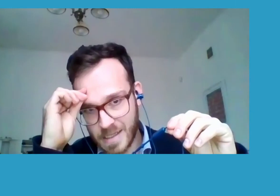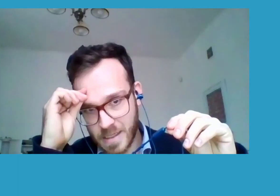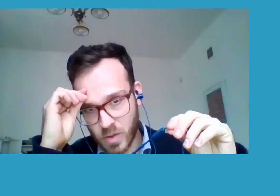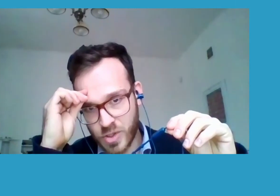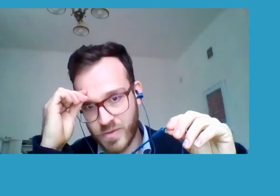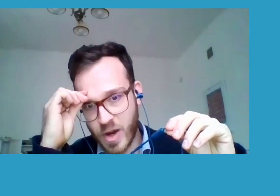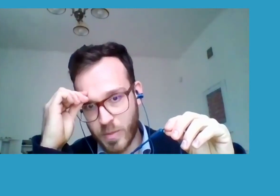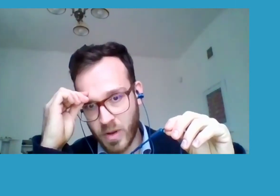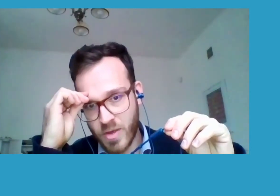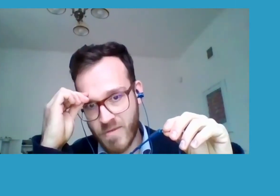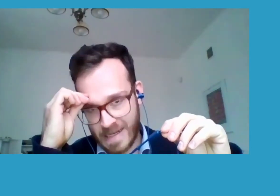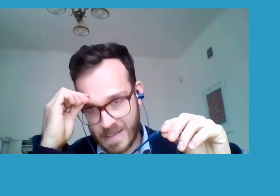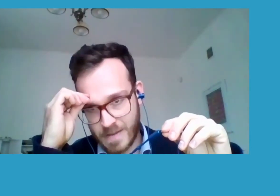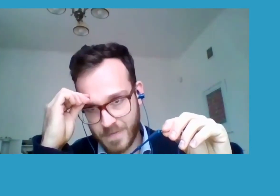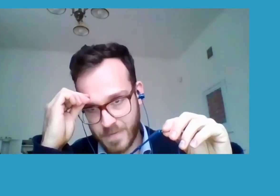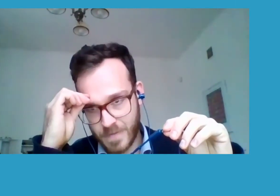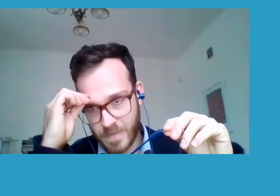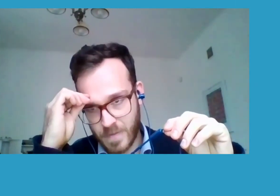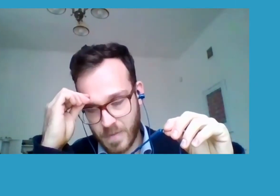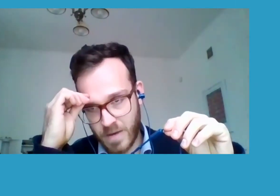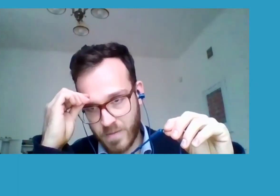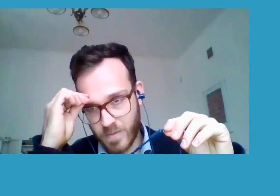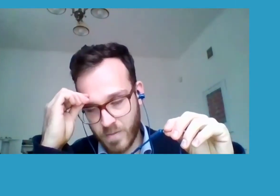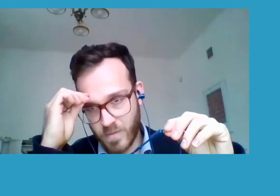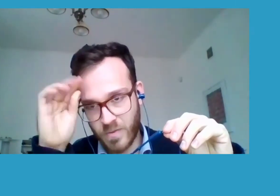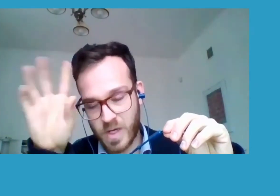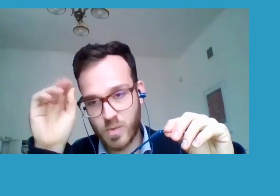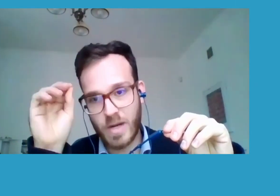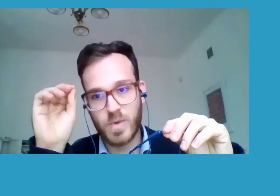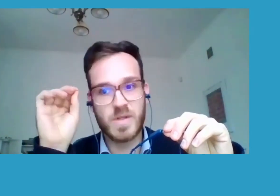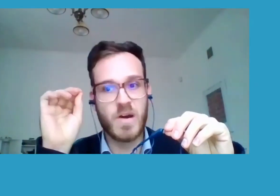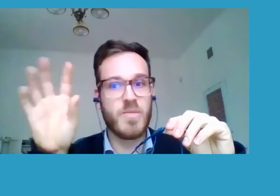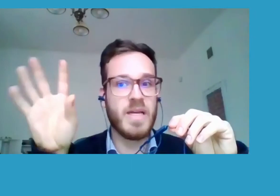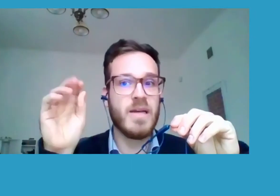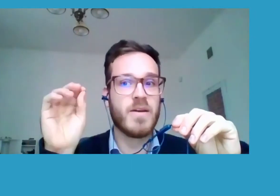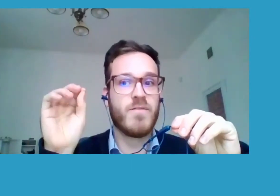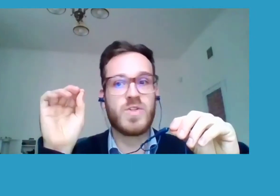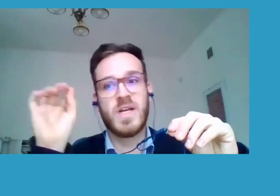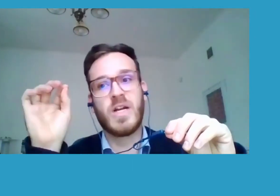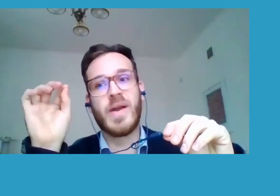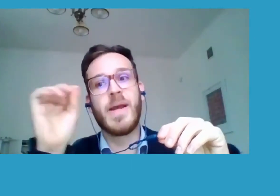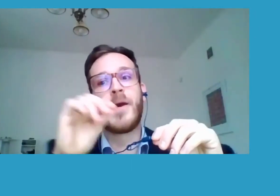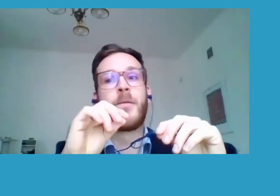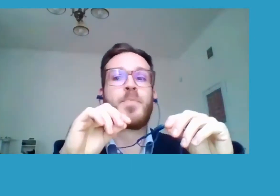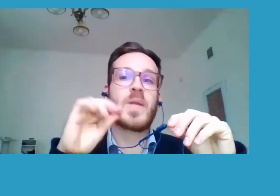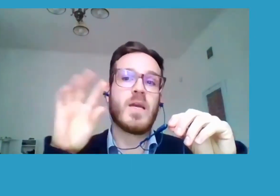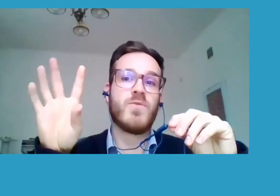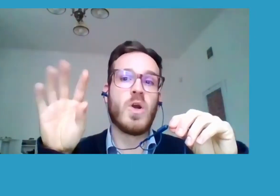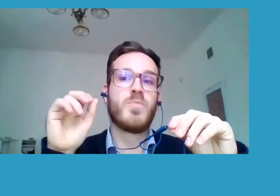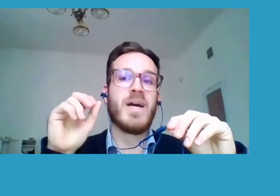These cases concerned verbal threats. And the first one was RB versus